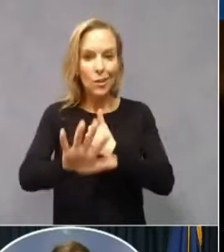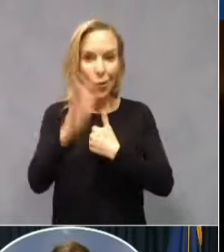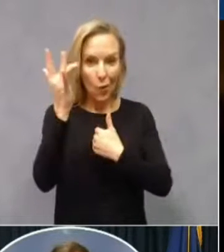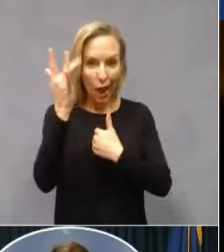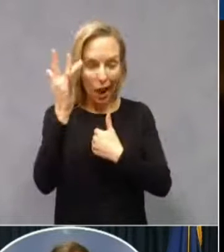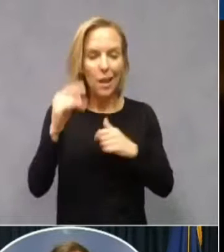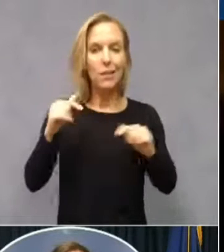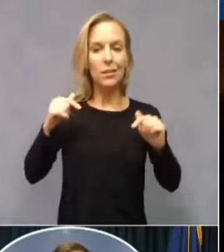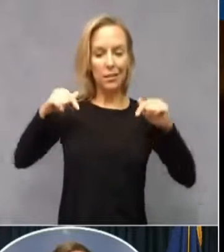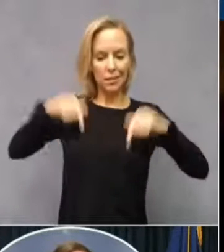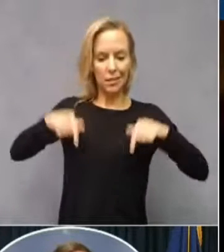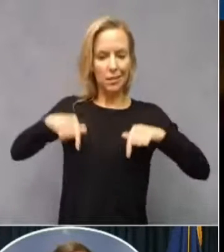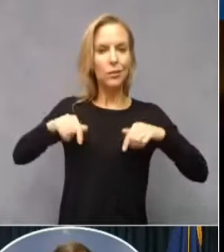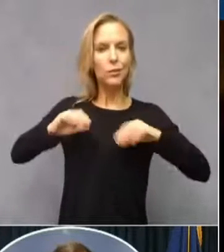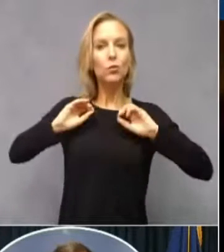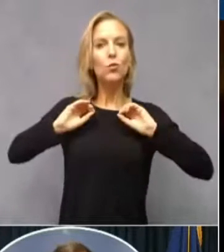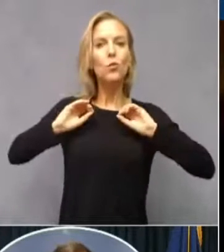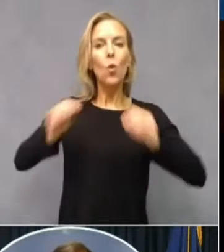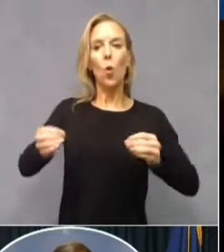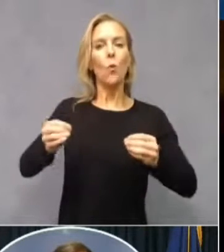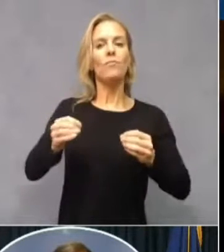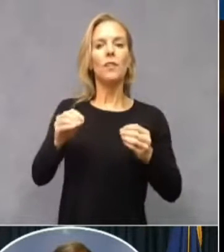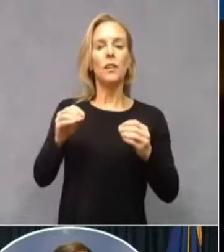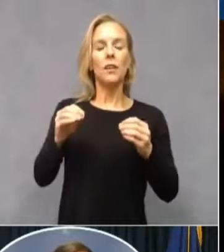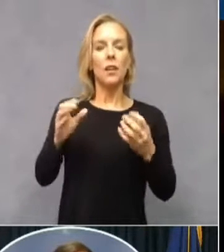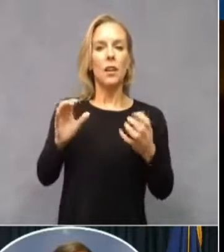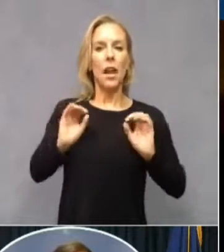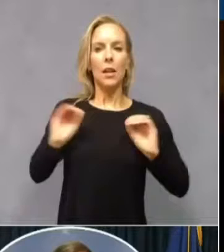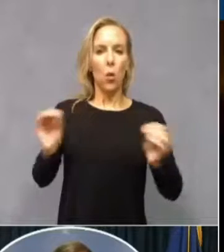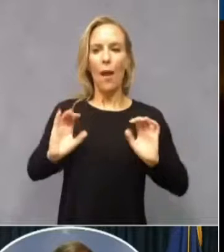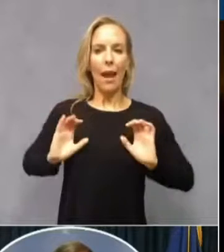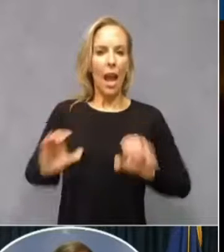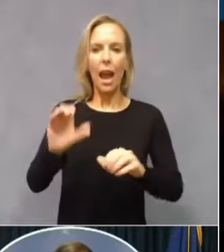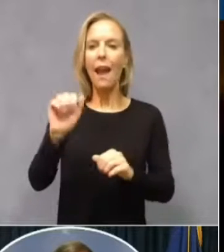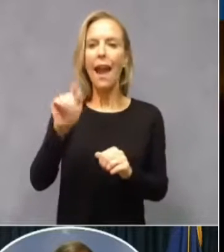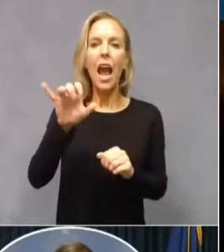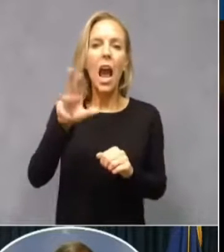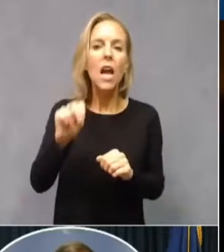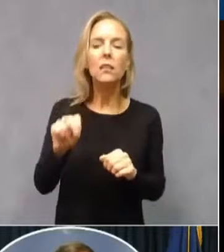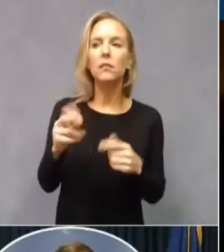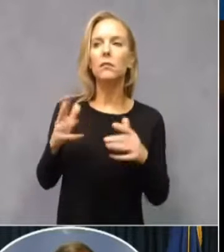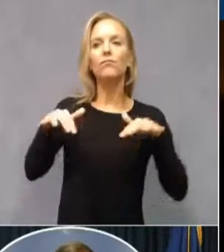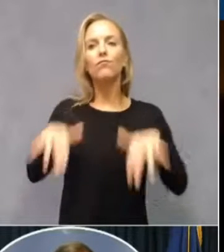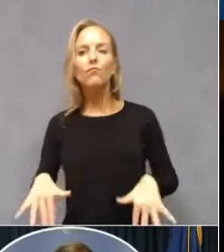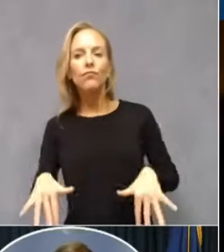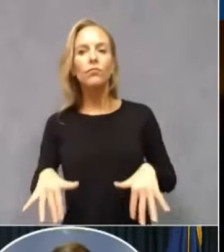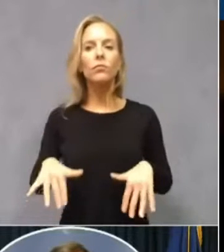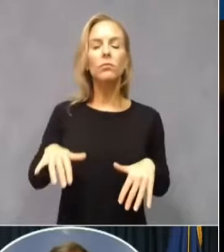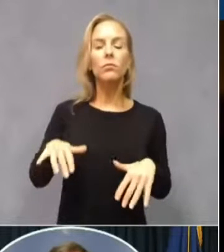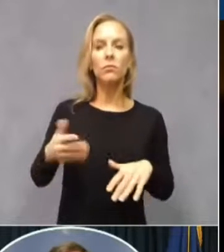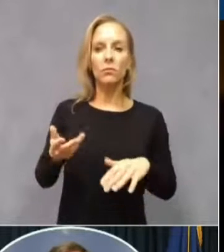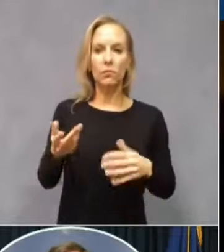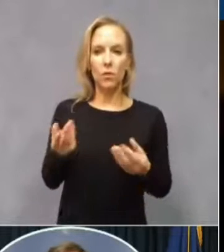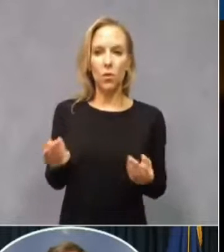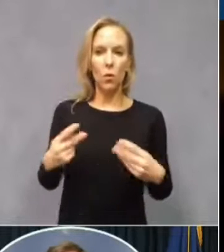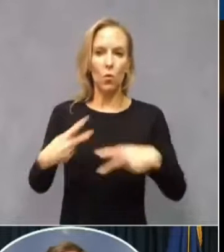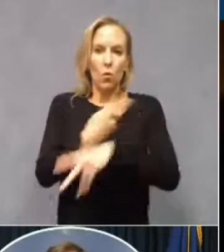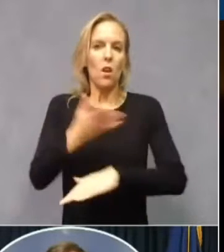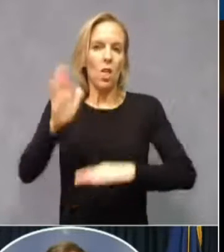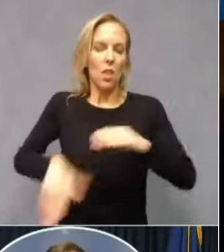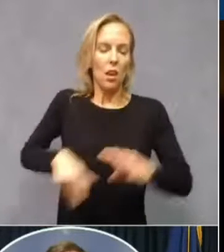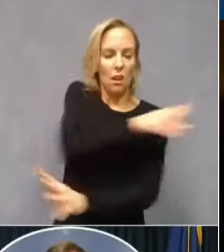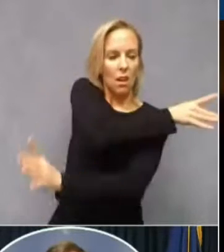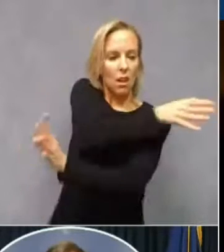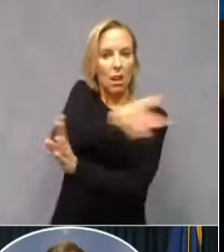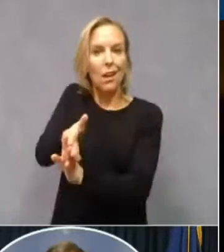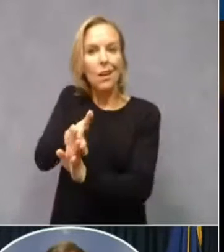now is so much deadlier than inaction at other times in this virus because of how